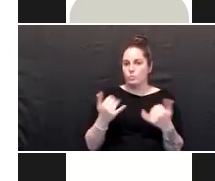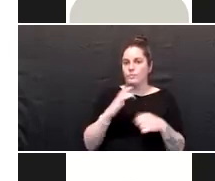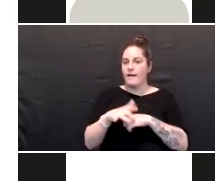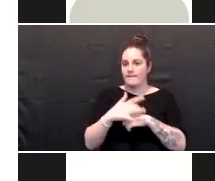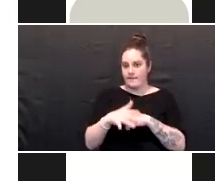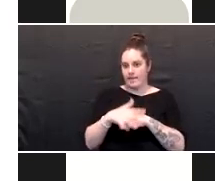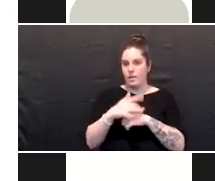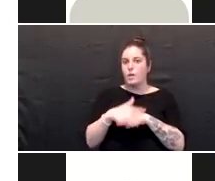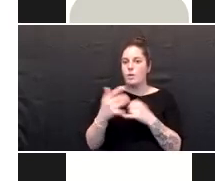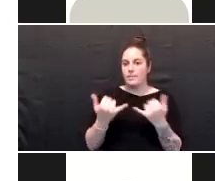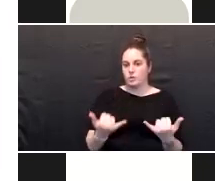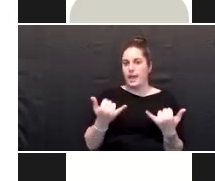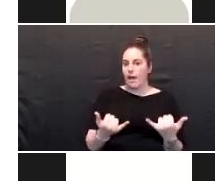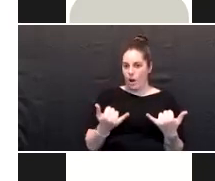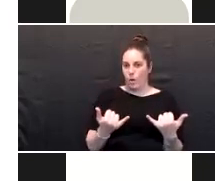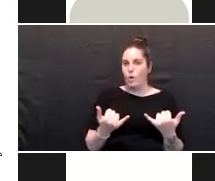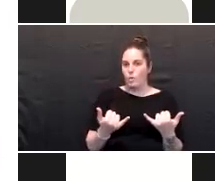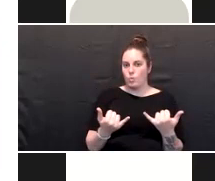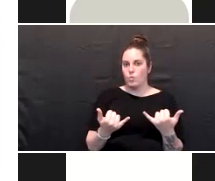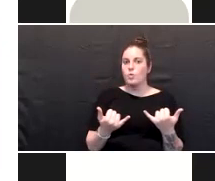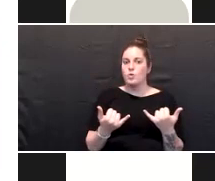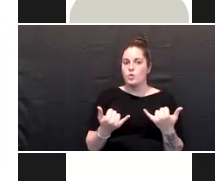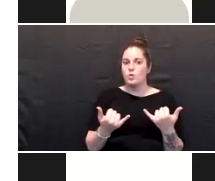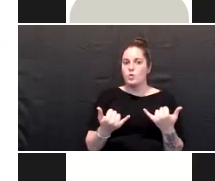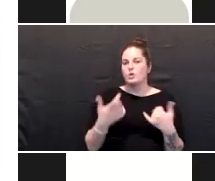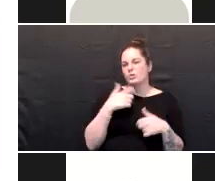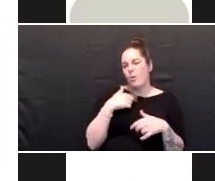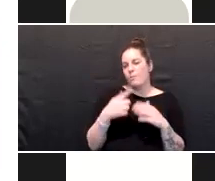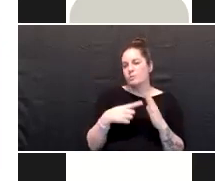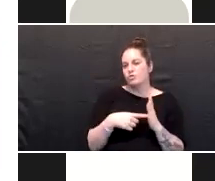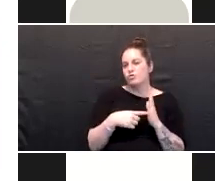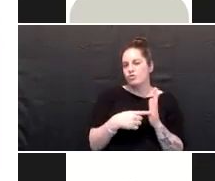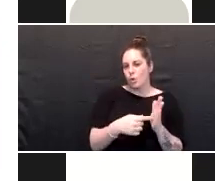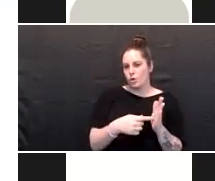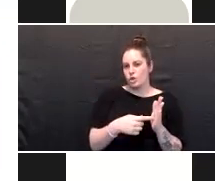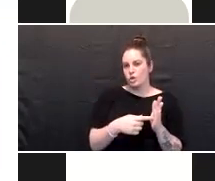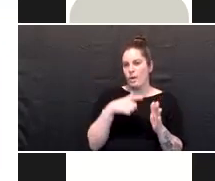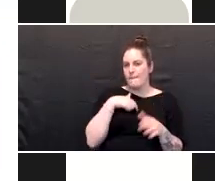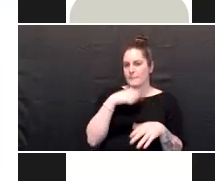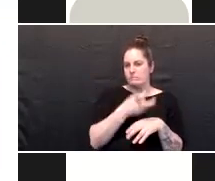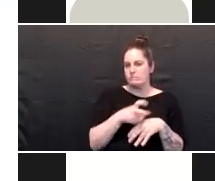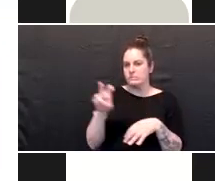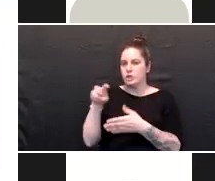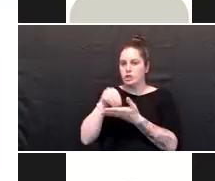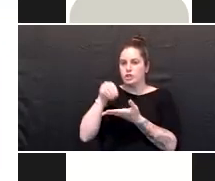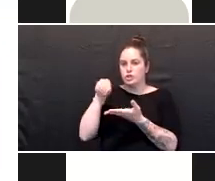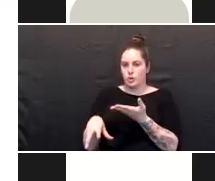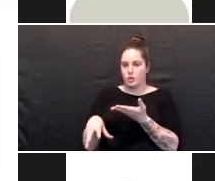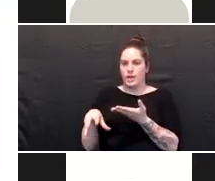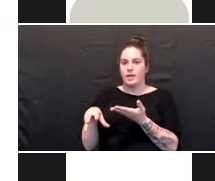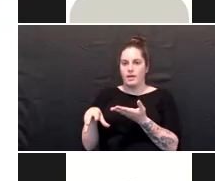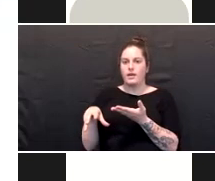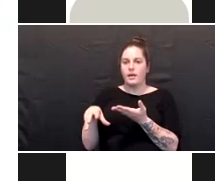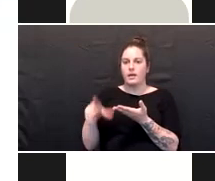So I'll just do this right quick. I'll switch to student view because I